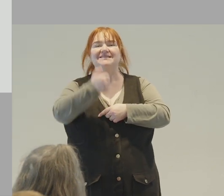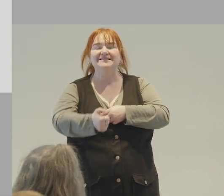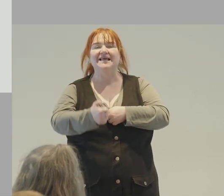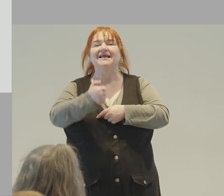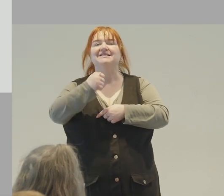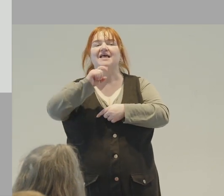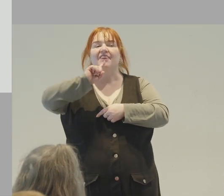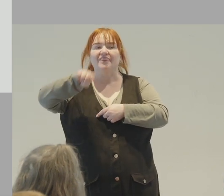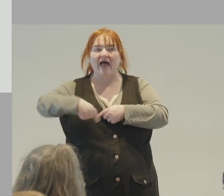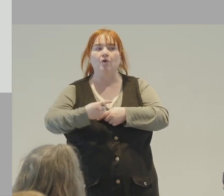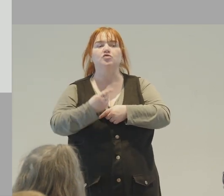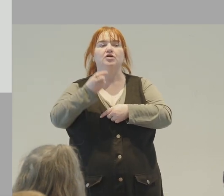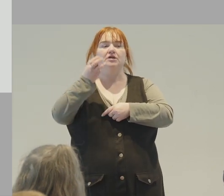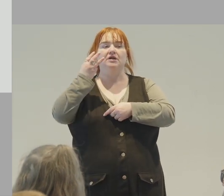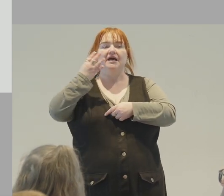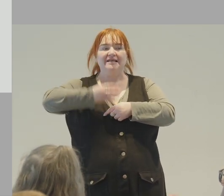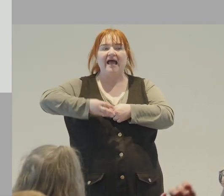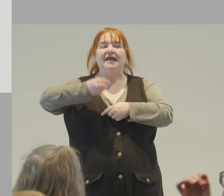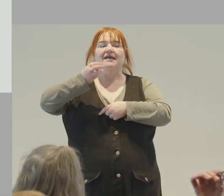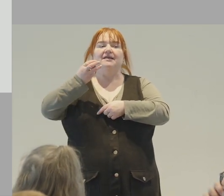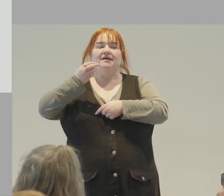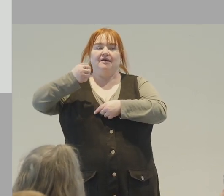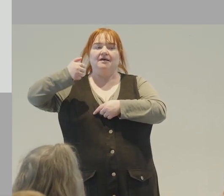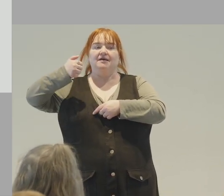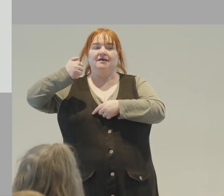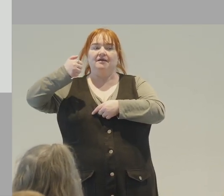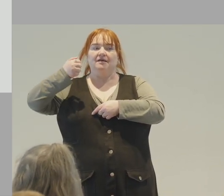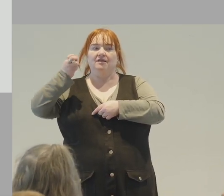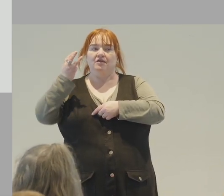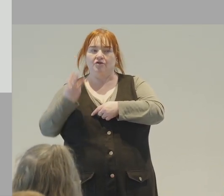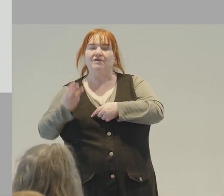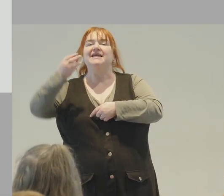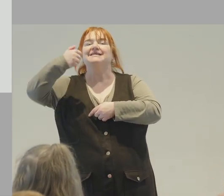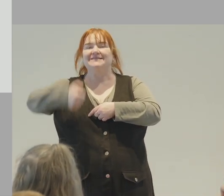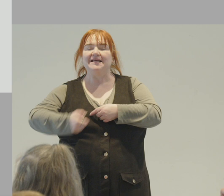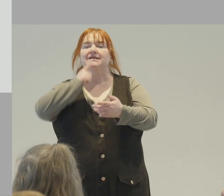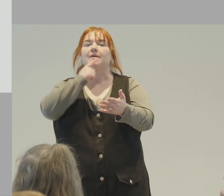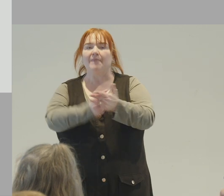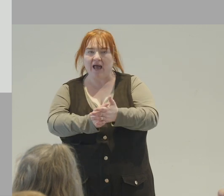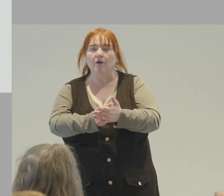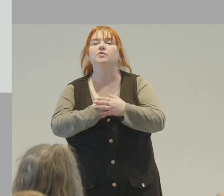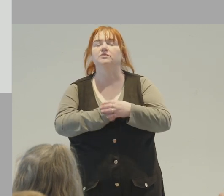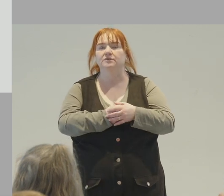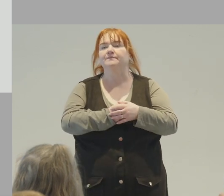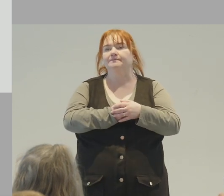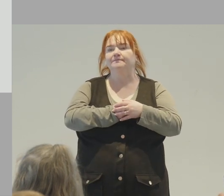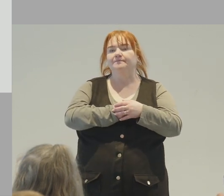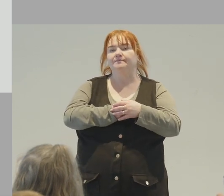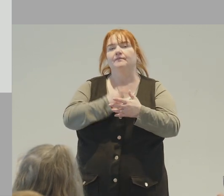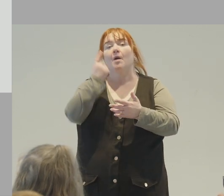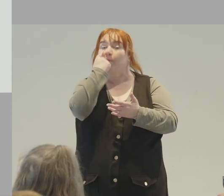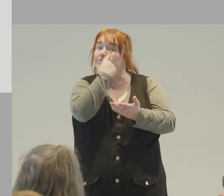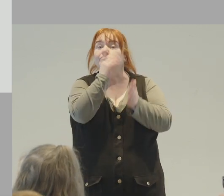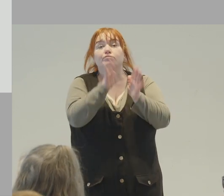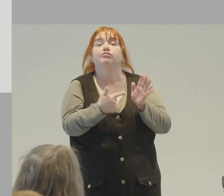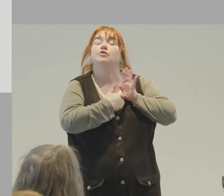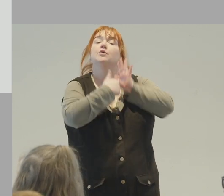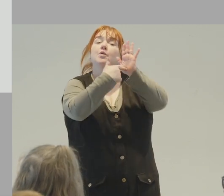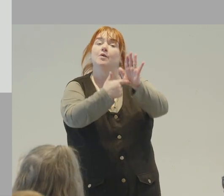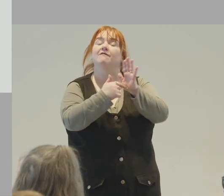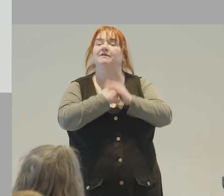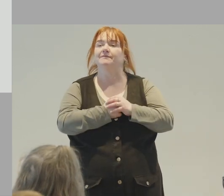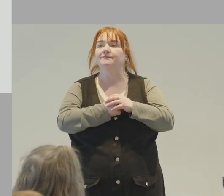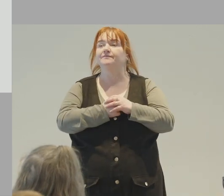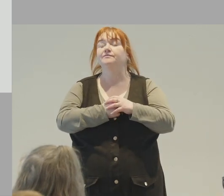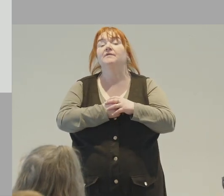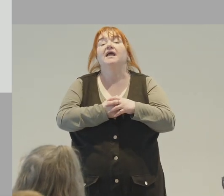£6,396. So you have to have a certain amount of self-employed work usually to get access to work. You can